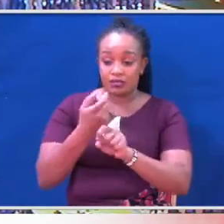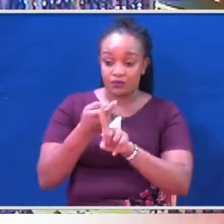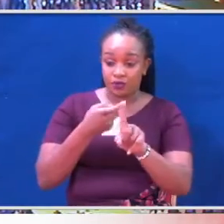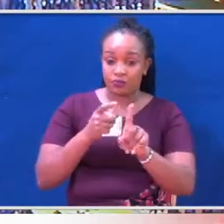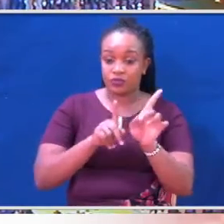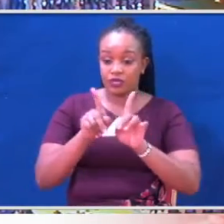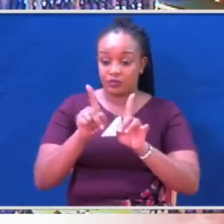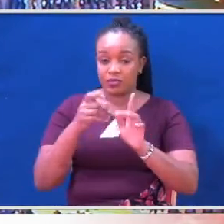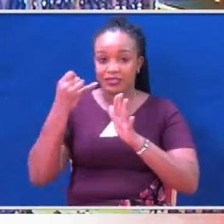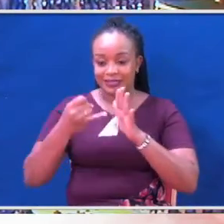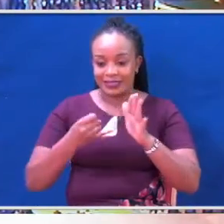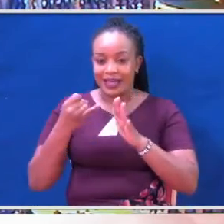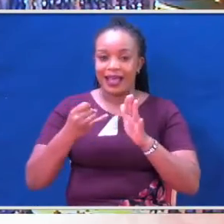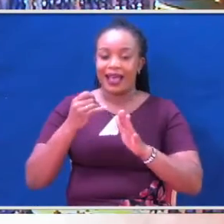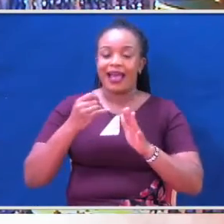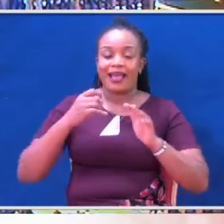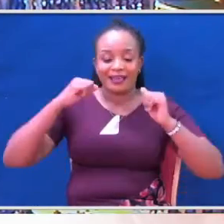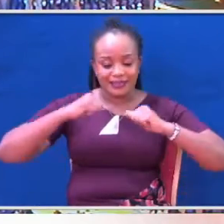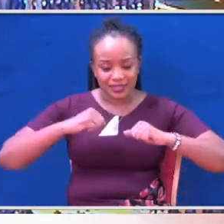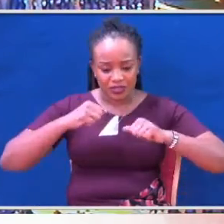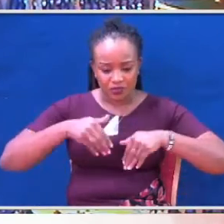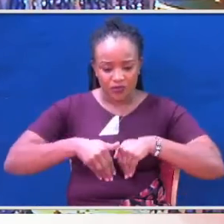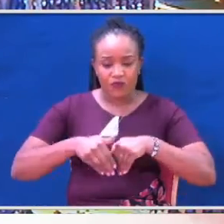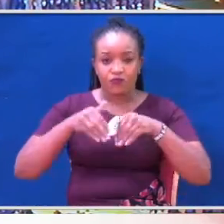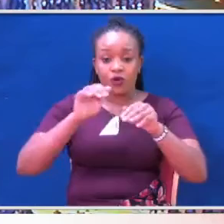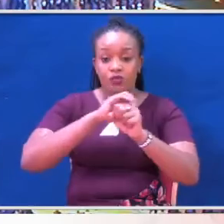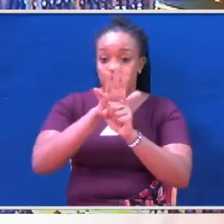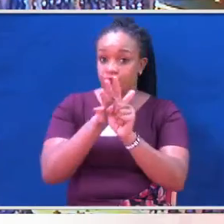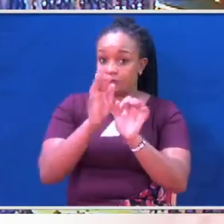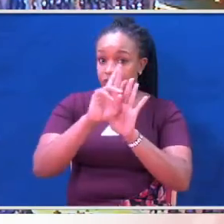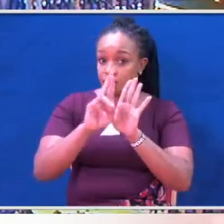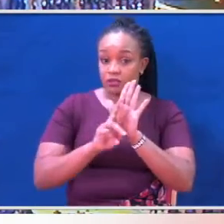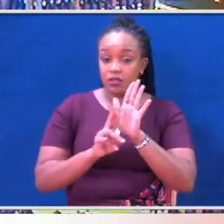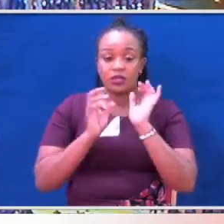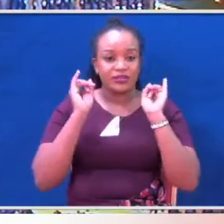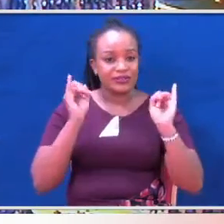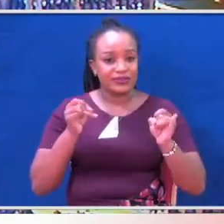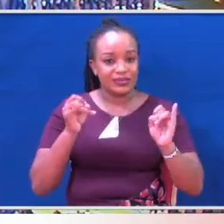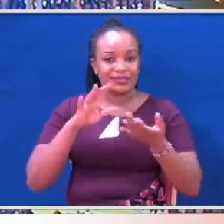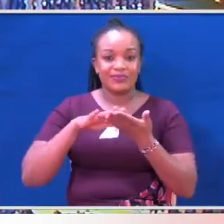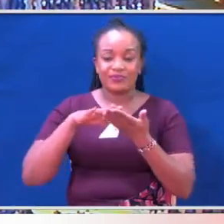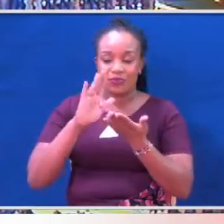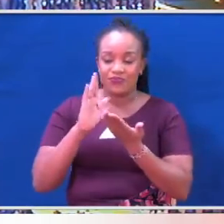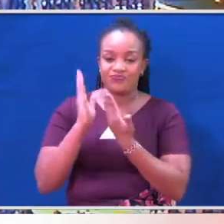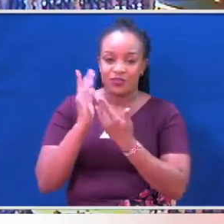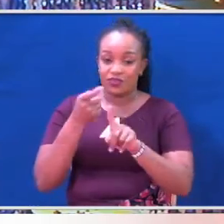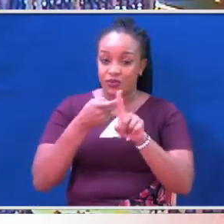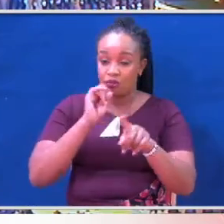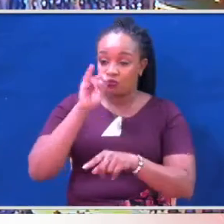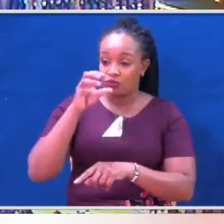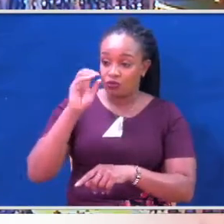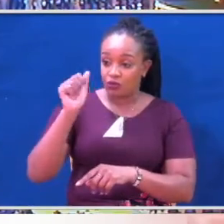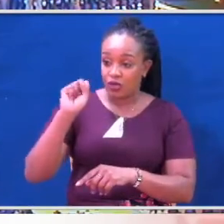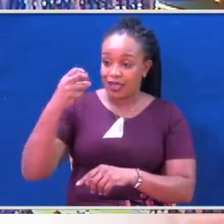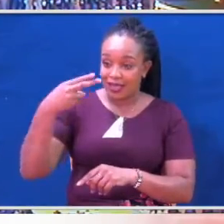comply with the Ministry of Health guidelines on COVID-19. And as Josh Ansari reports, the government says it will prioritize